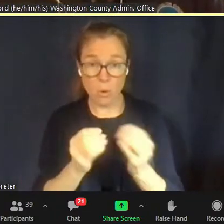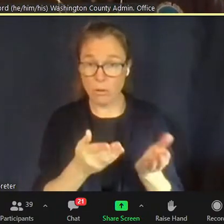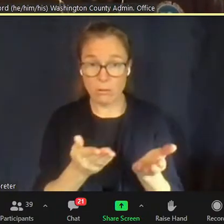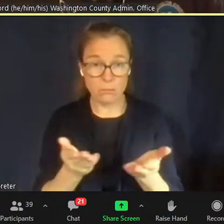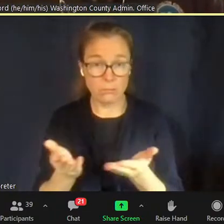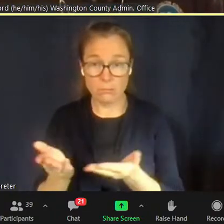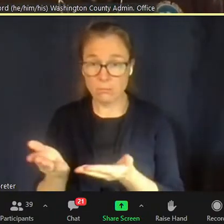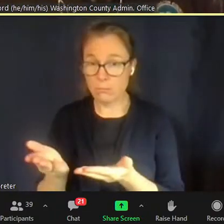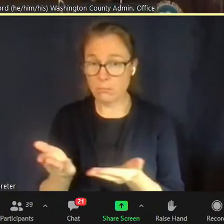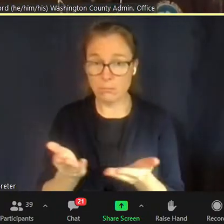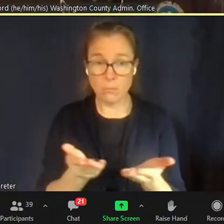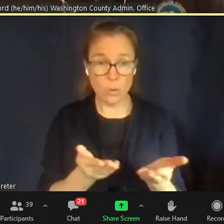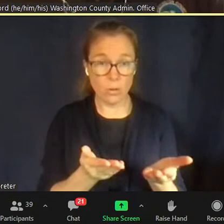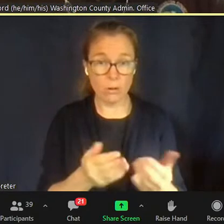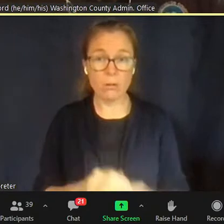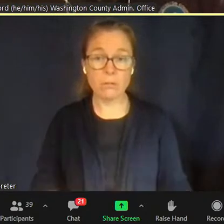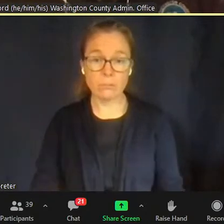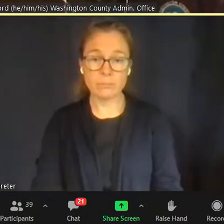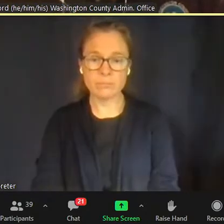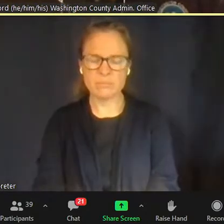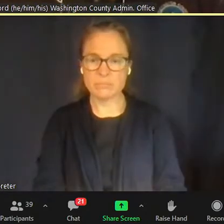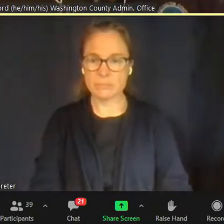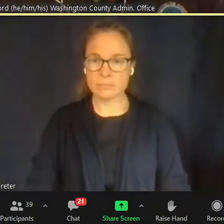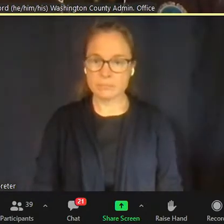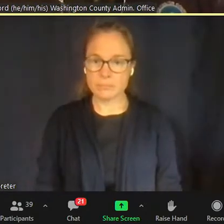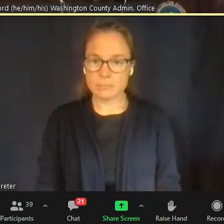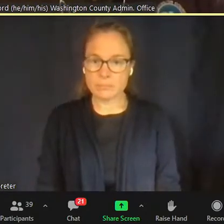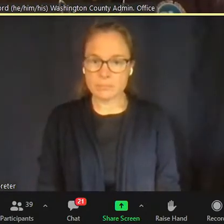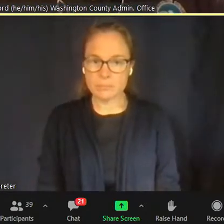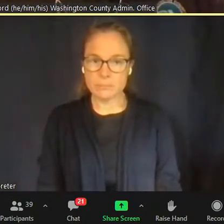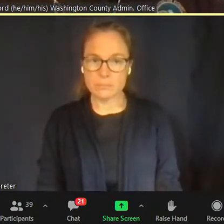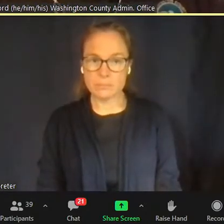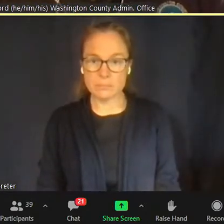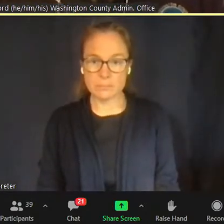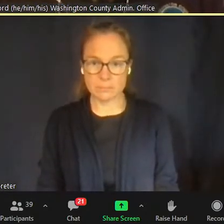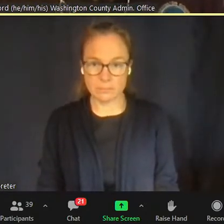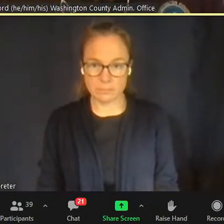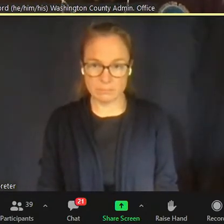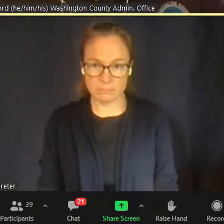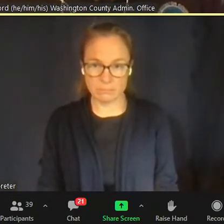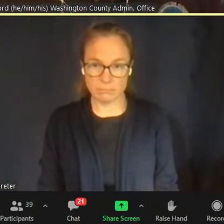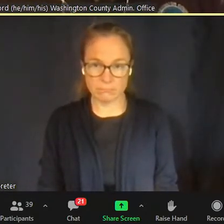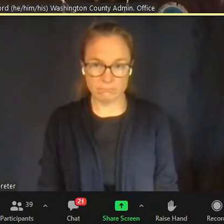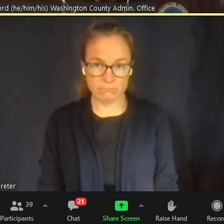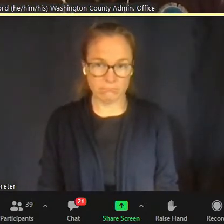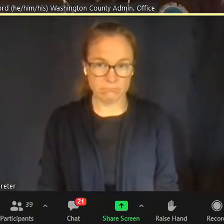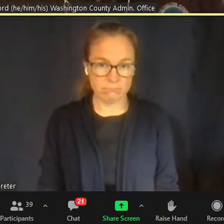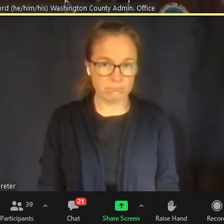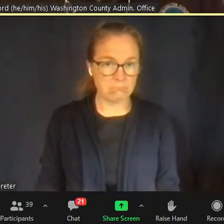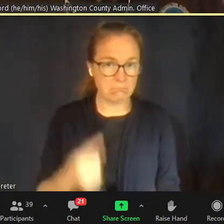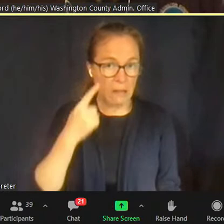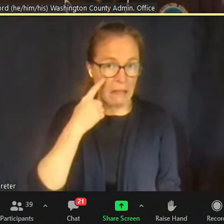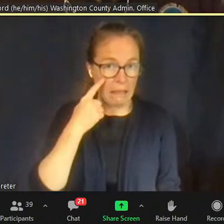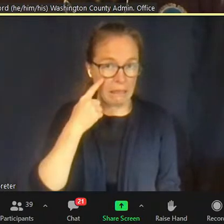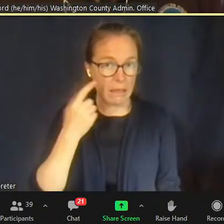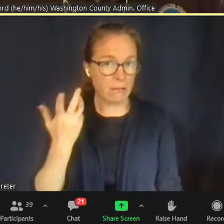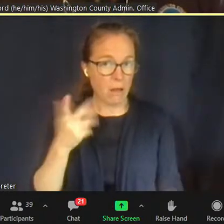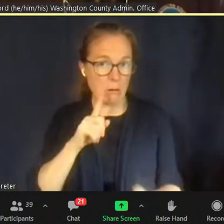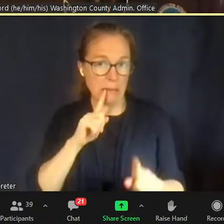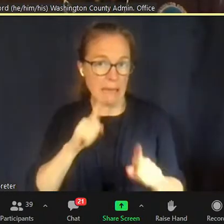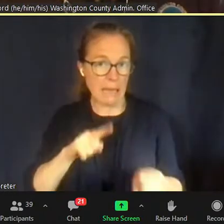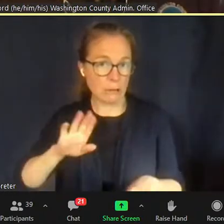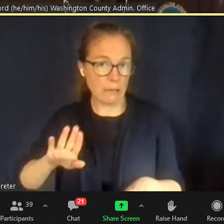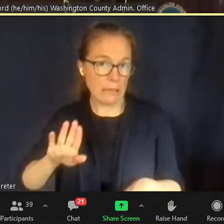211. My thought from our board, my thought was to turn to our next community member